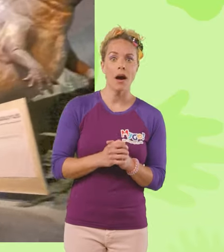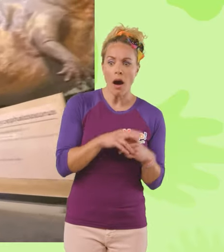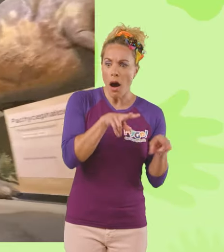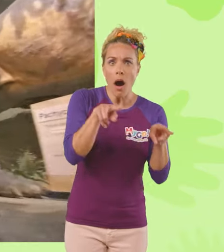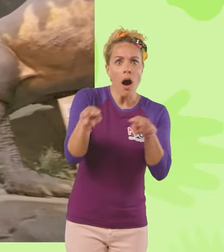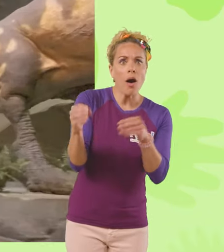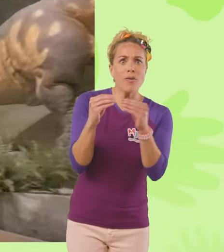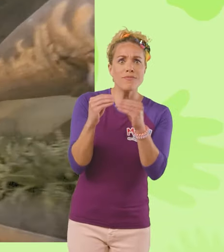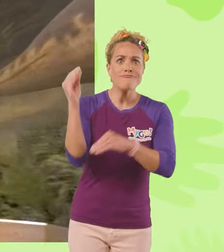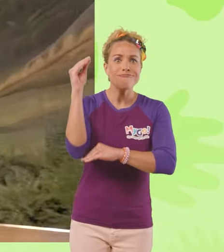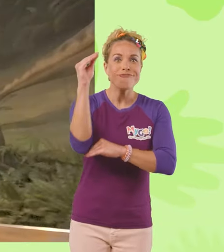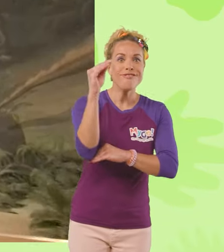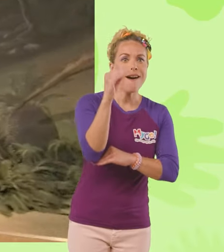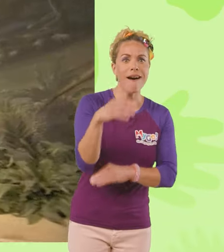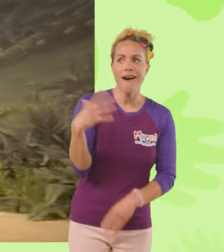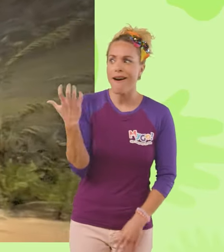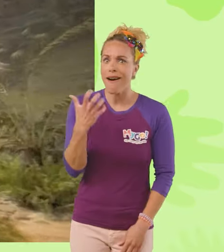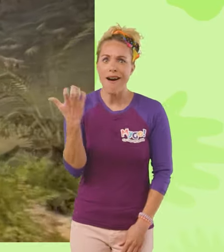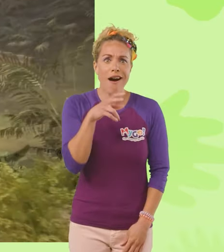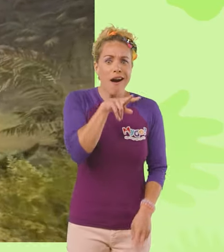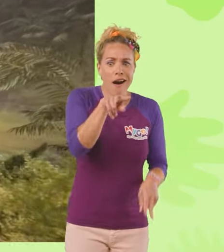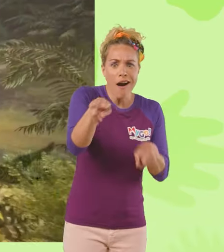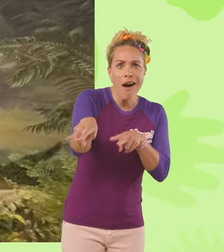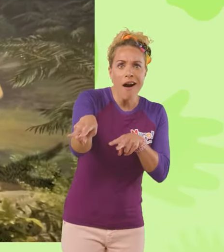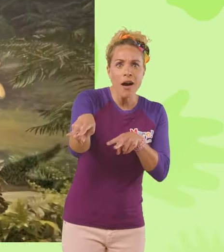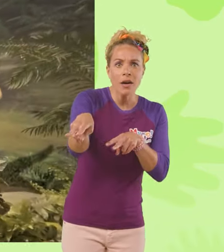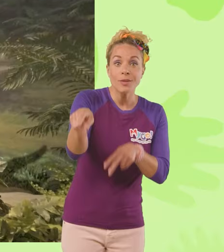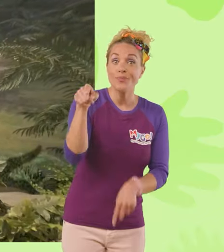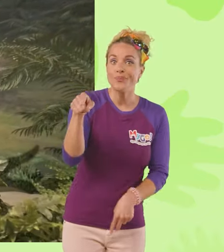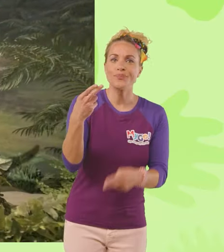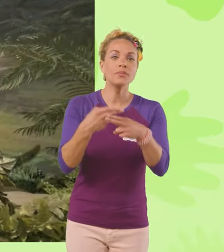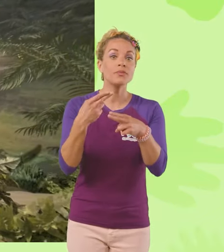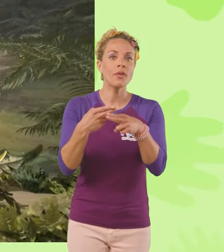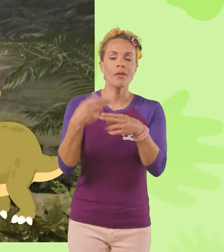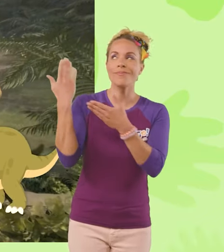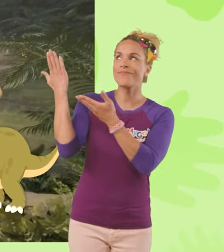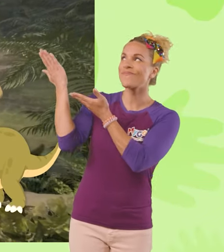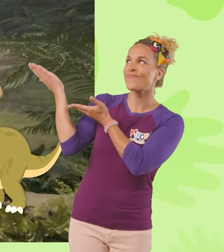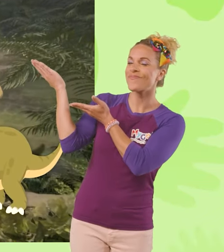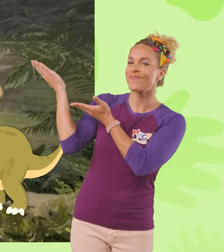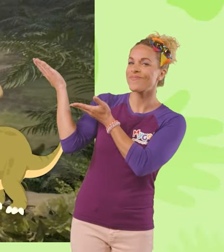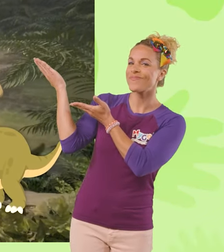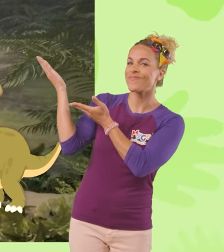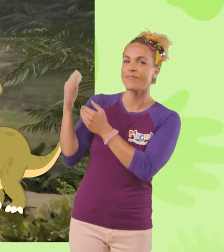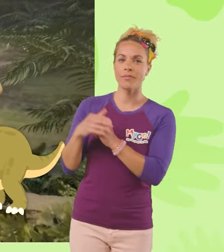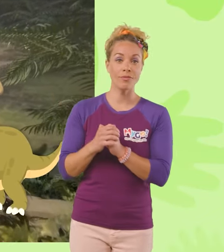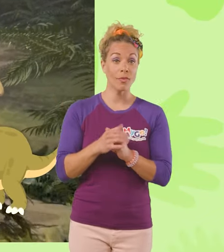Here's some more dinosaurs. Whoa. Look at that one. That is a triceratops.